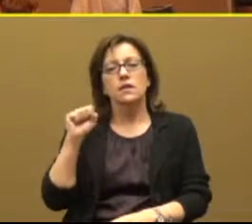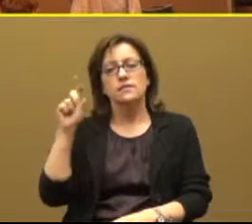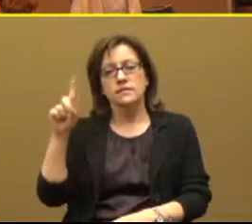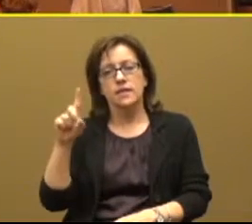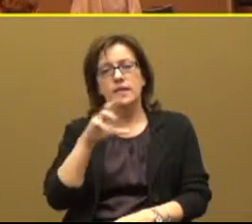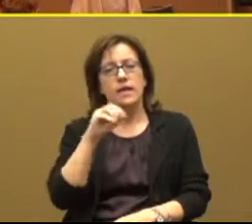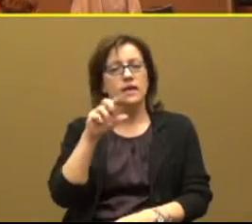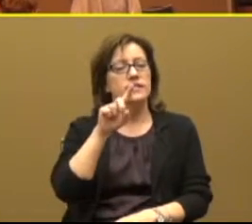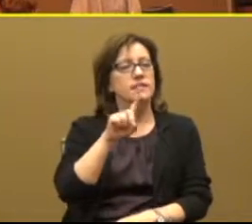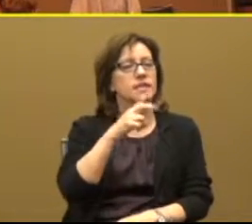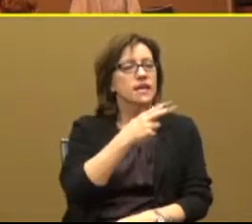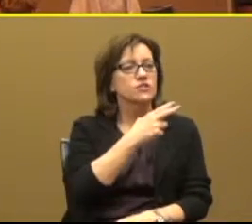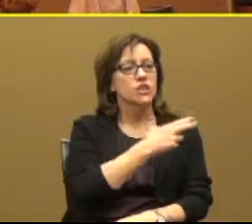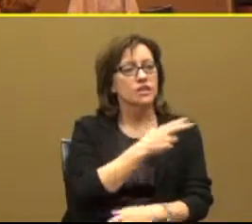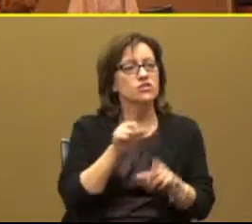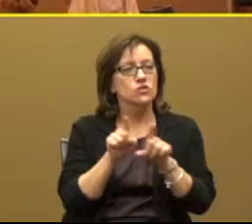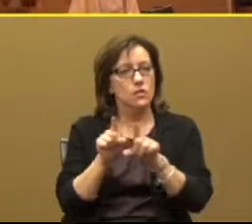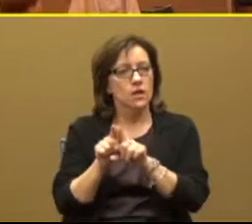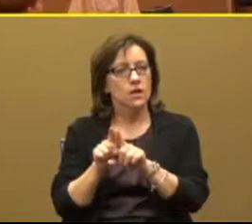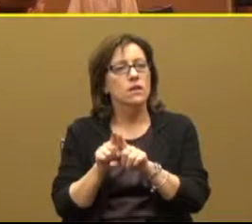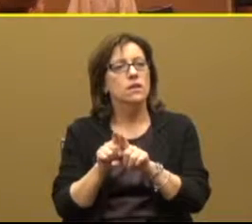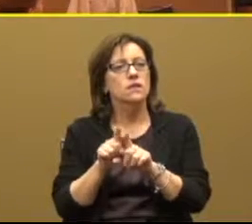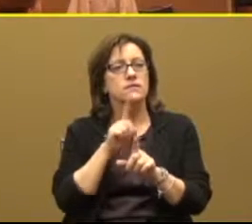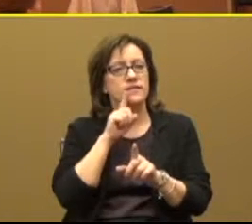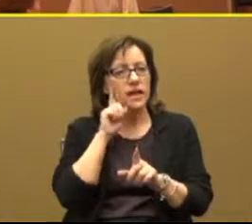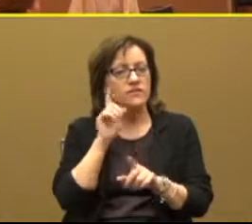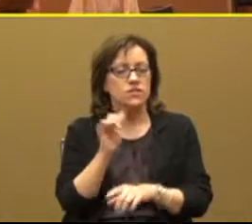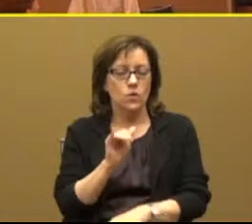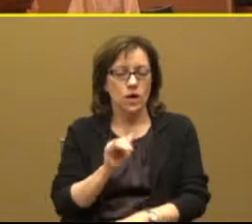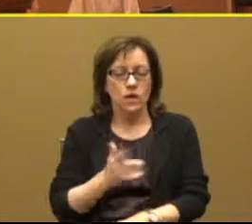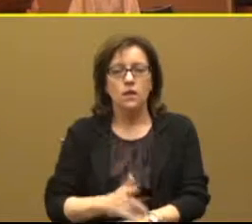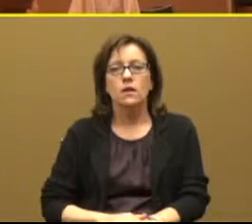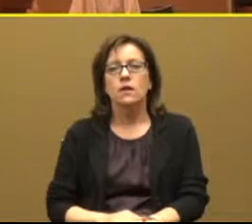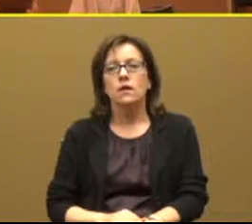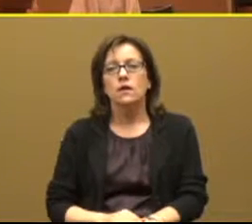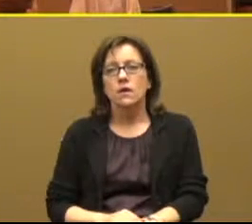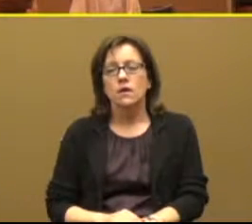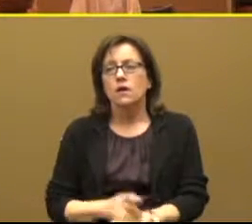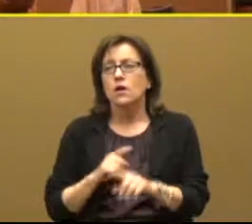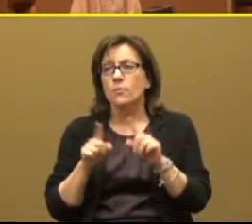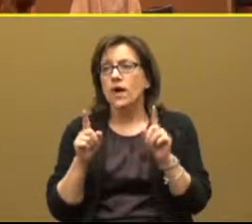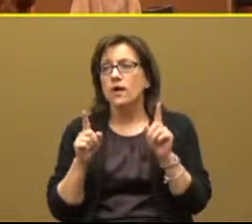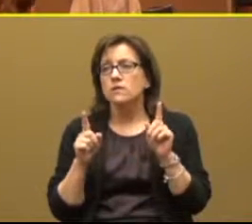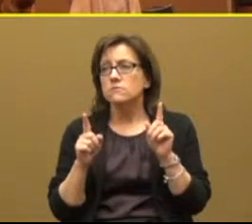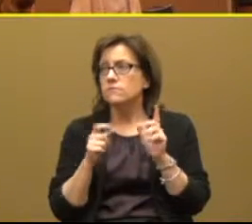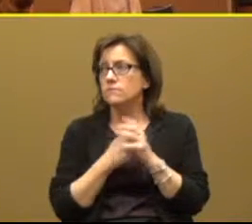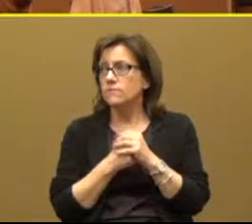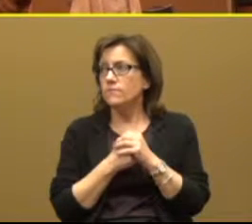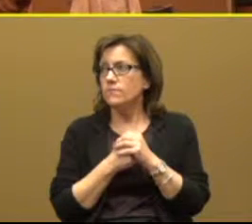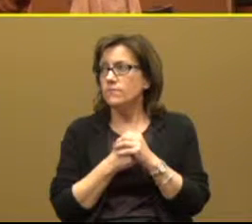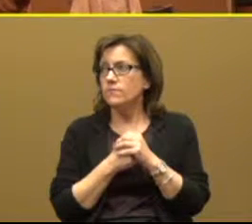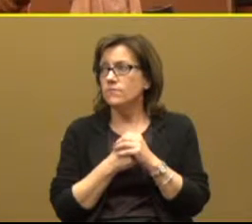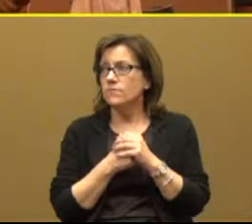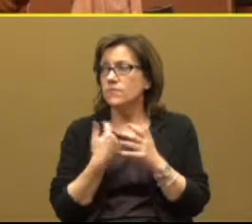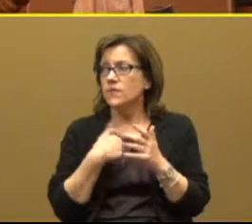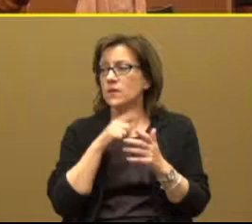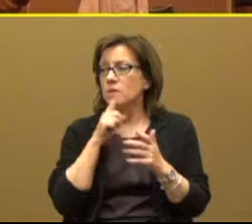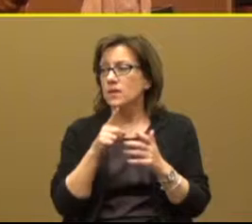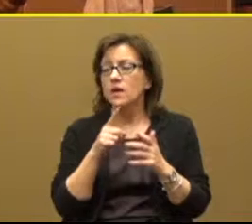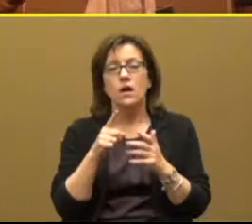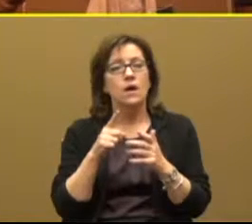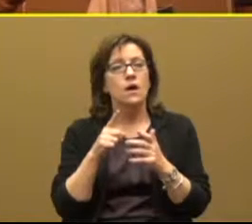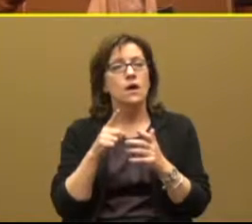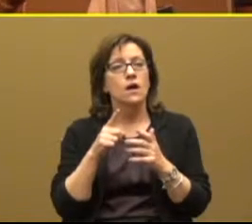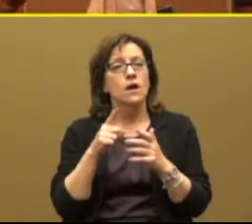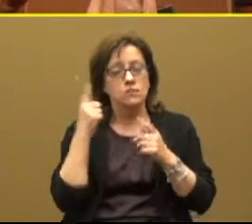and DHH as well, or deafness as well. But what we're going to do is we're looking at creating a